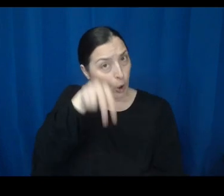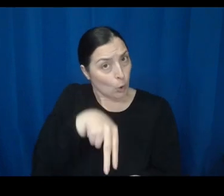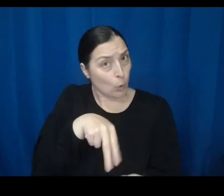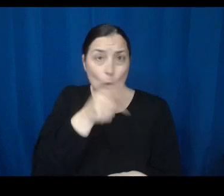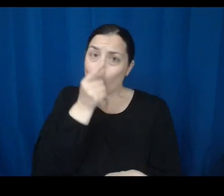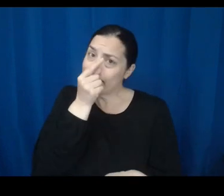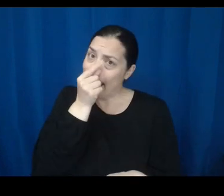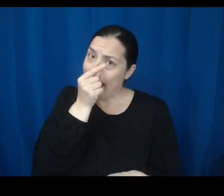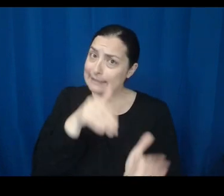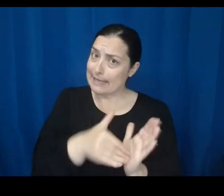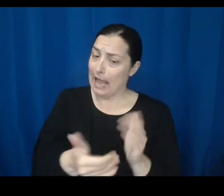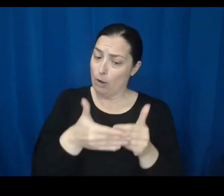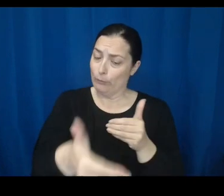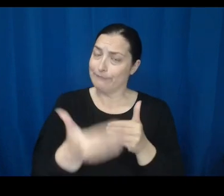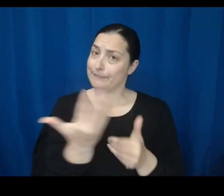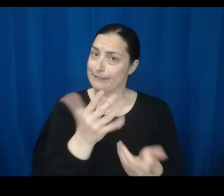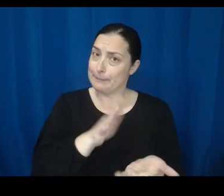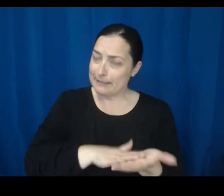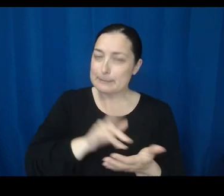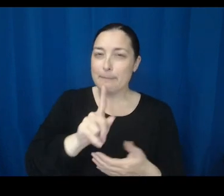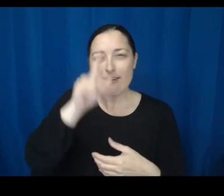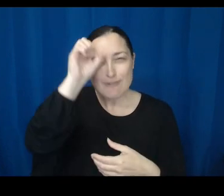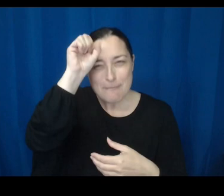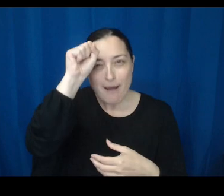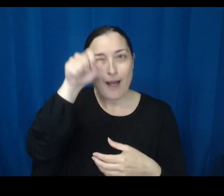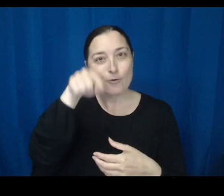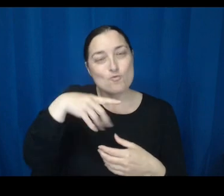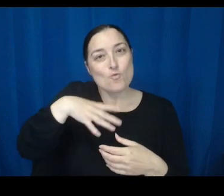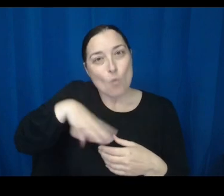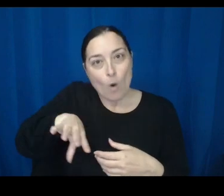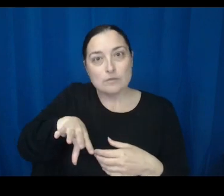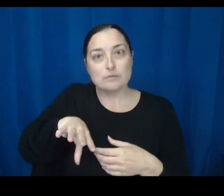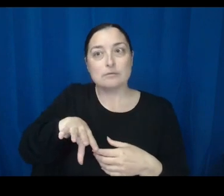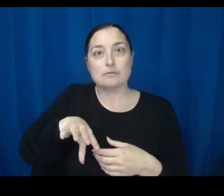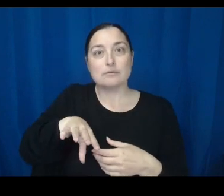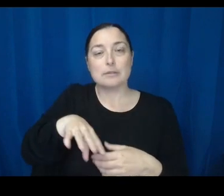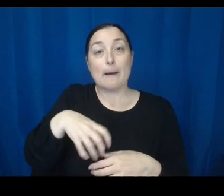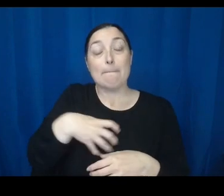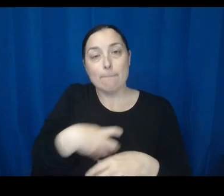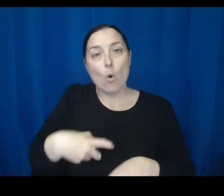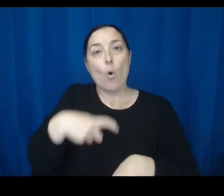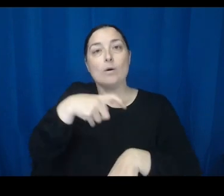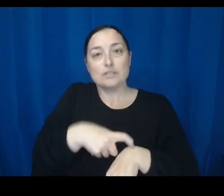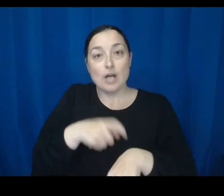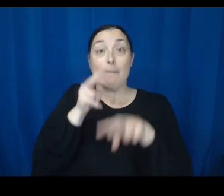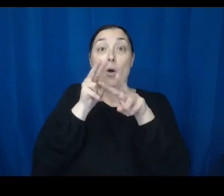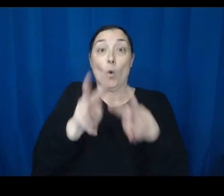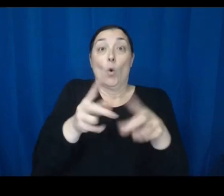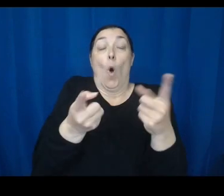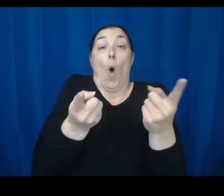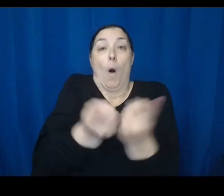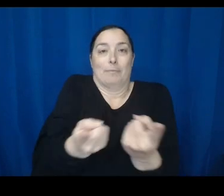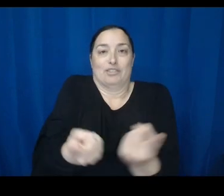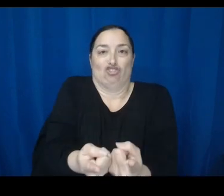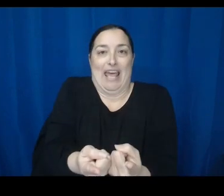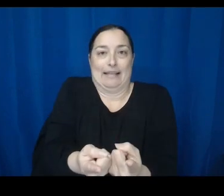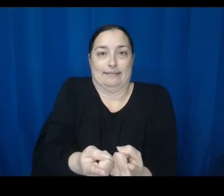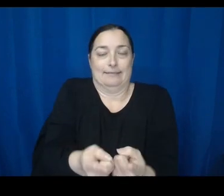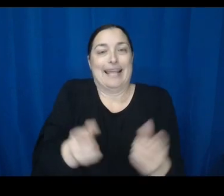paper, still remember that you want to spend even more time looking back at those shoes.